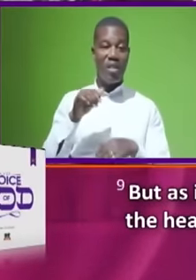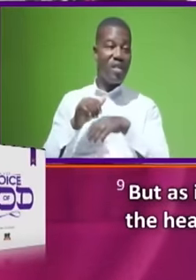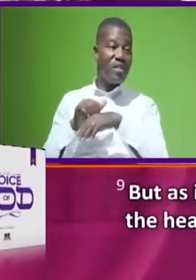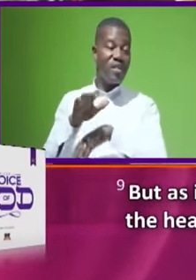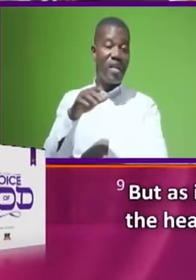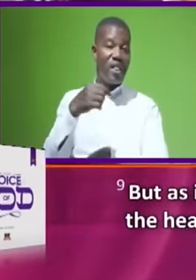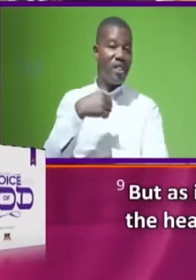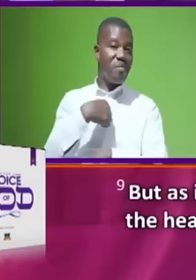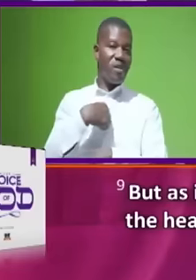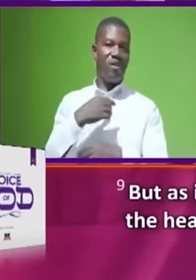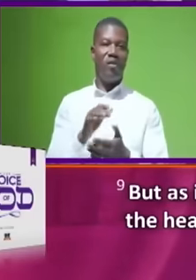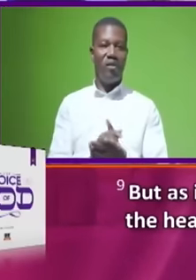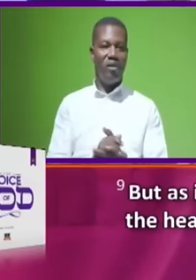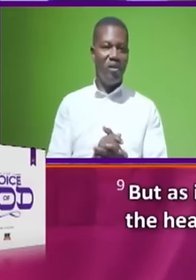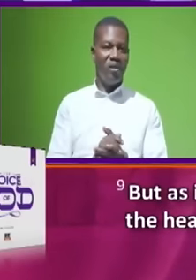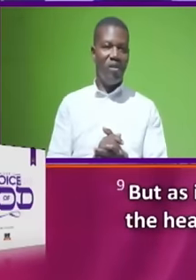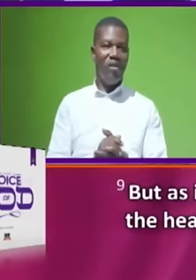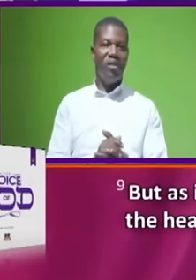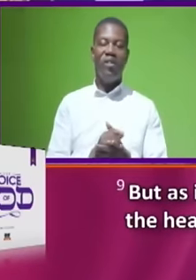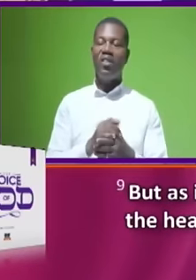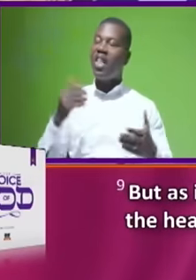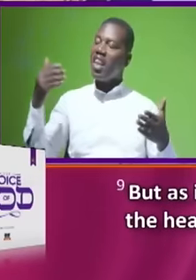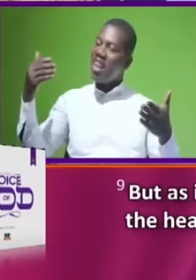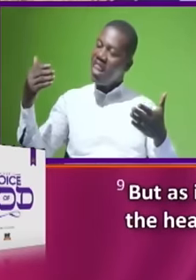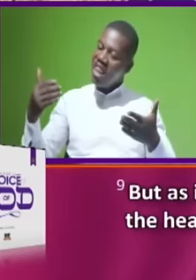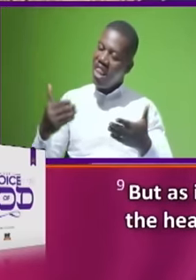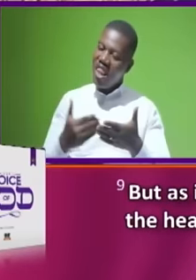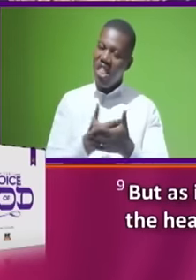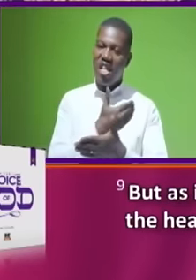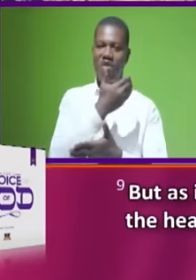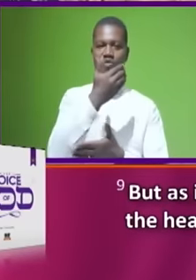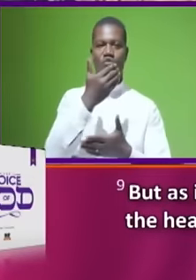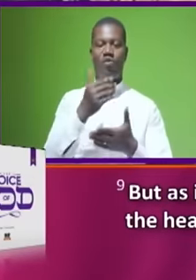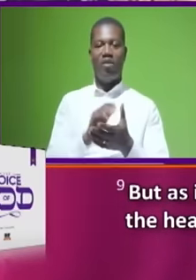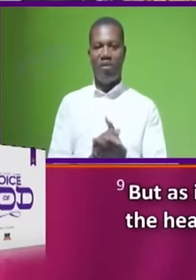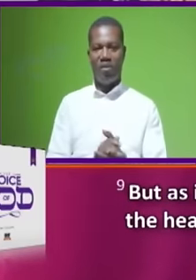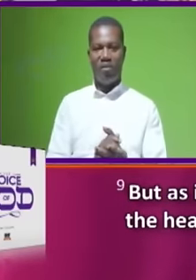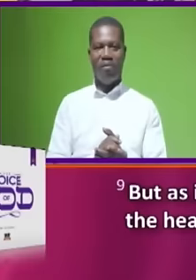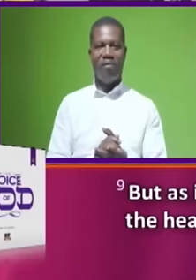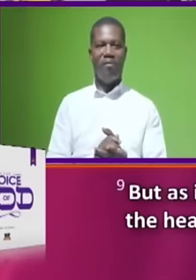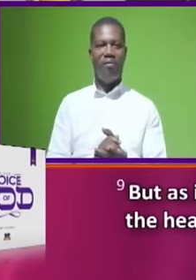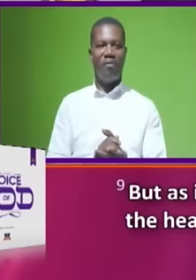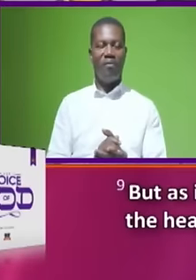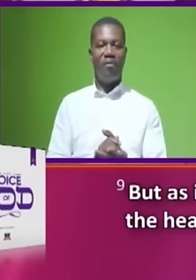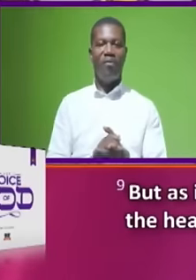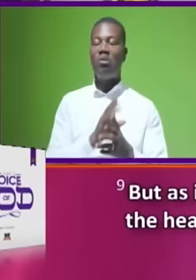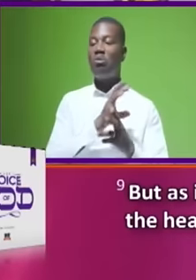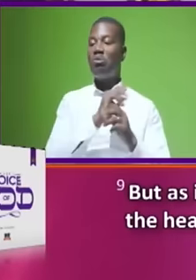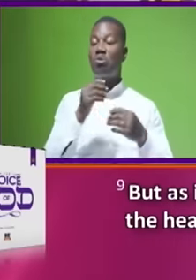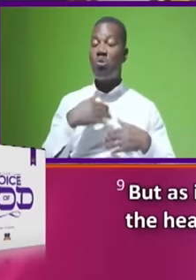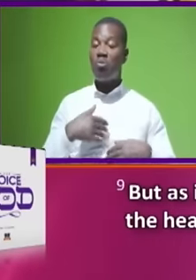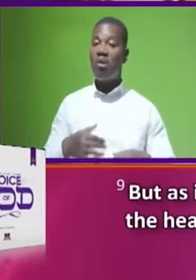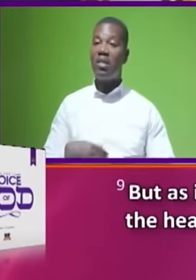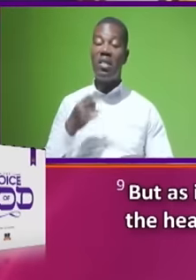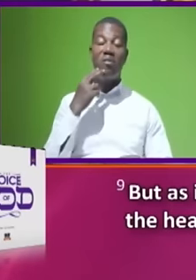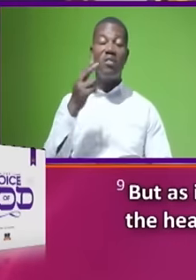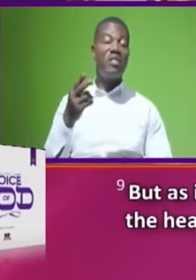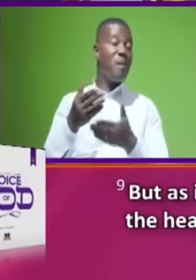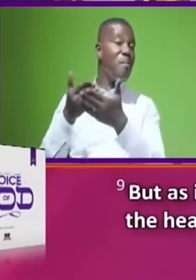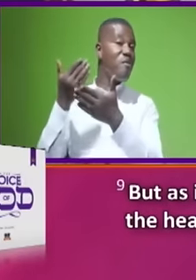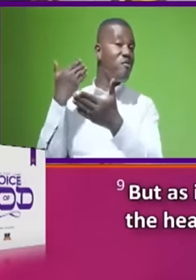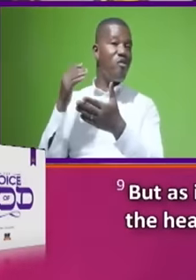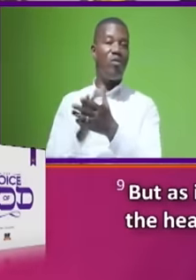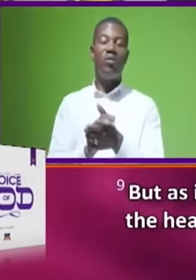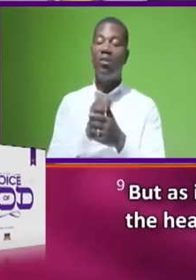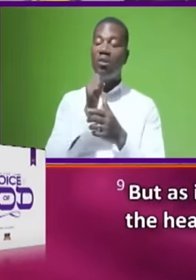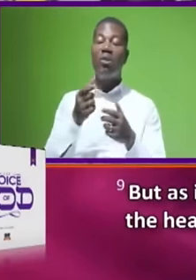And I have said that now, the Lord is brand new. For my message and my things are brand new. No one has ever